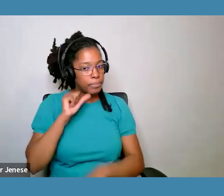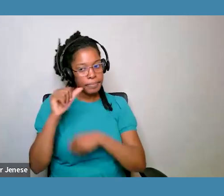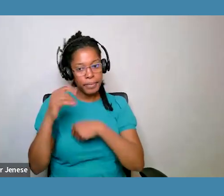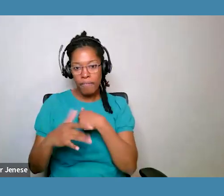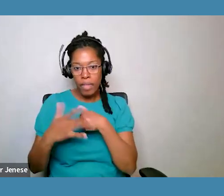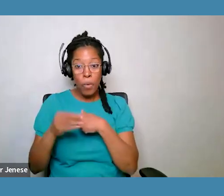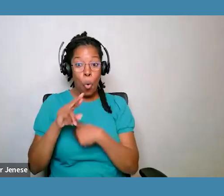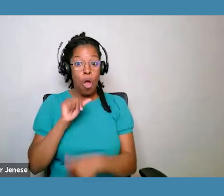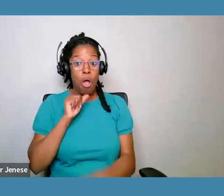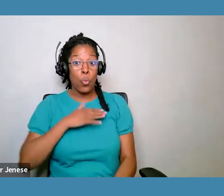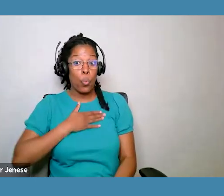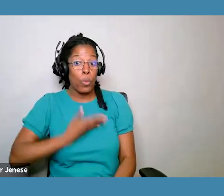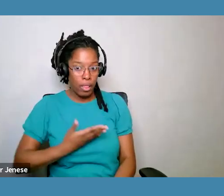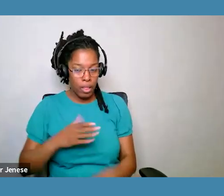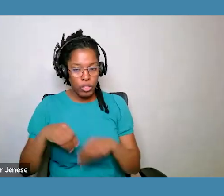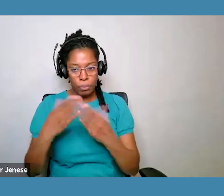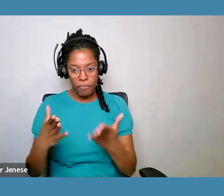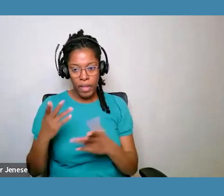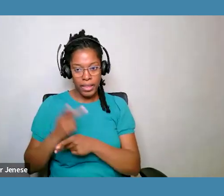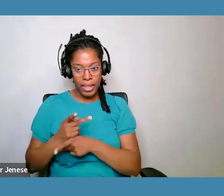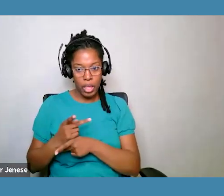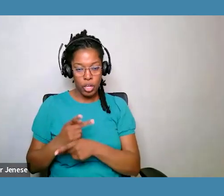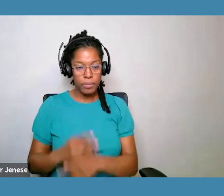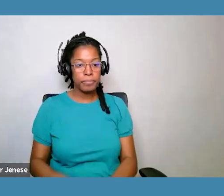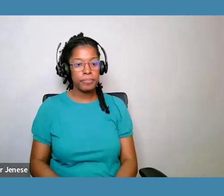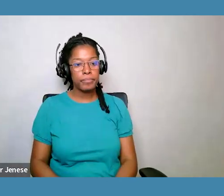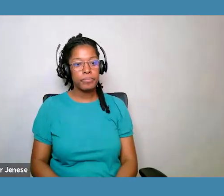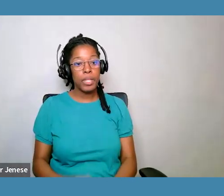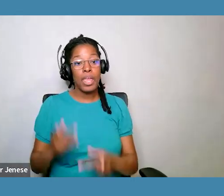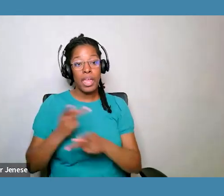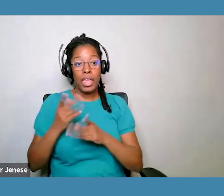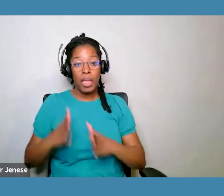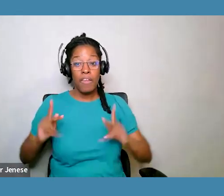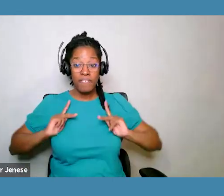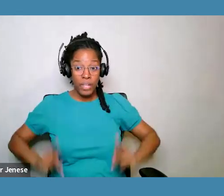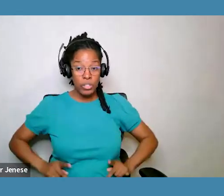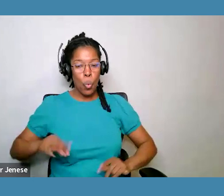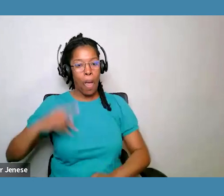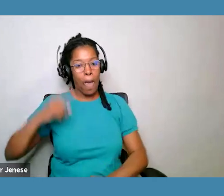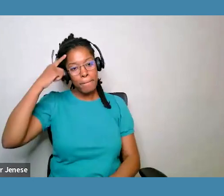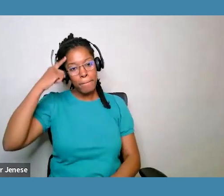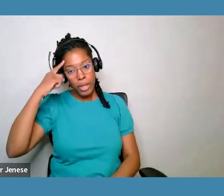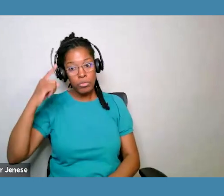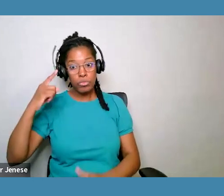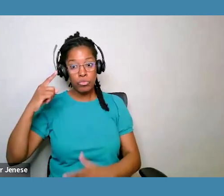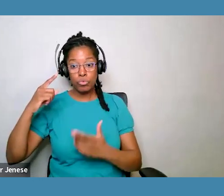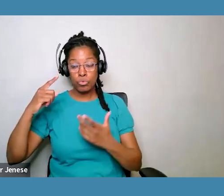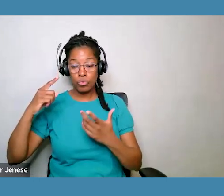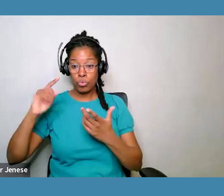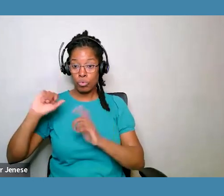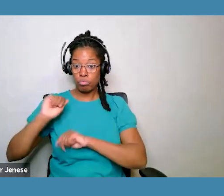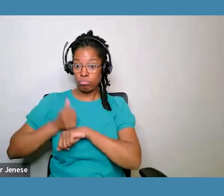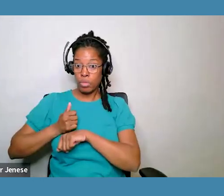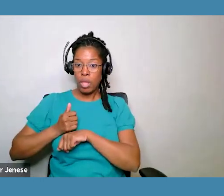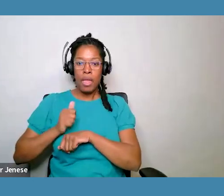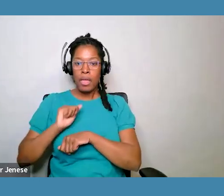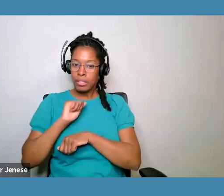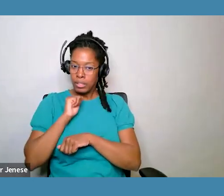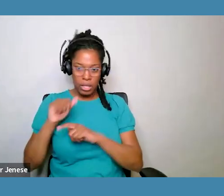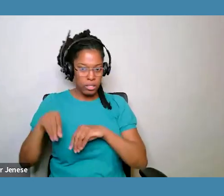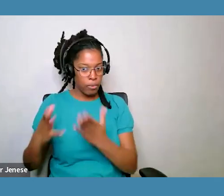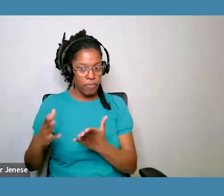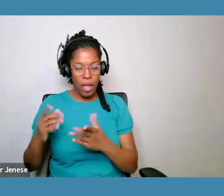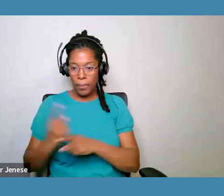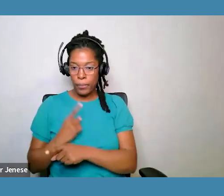or unwilling to provide care. The caregiver's physical or mental condition prevents the provision of adequate